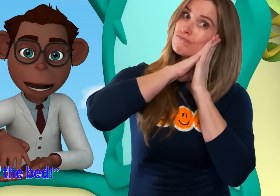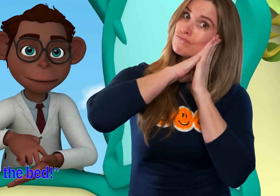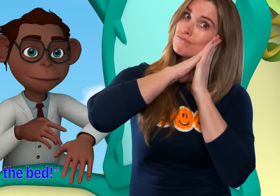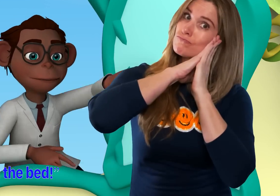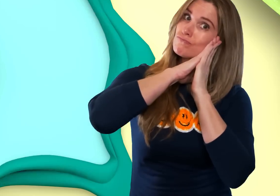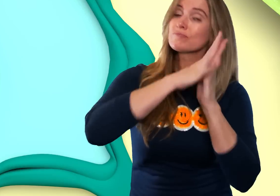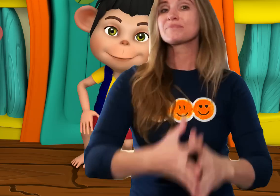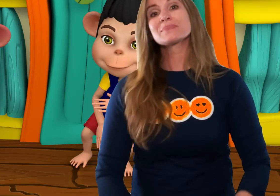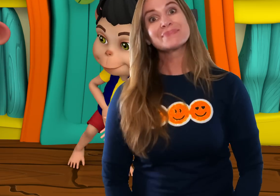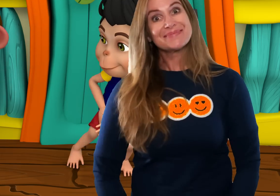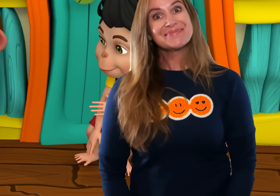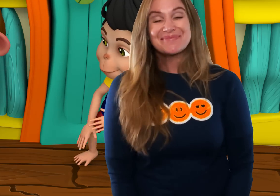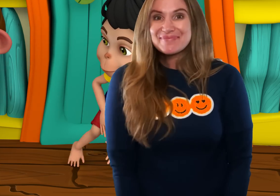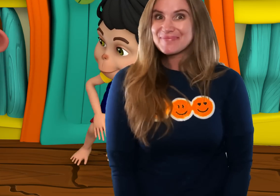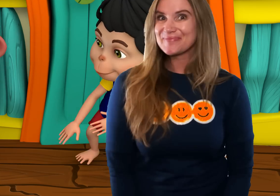on the